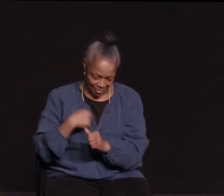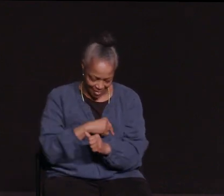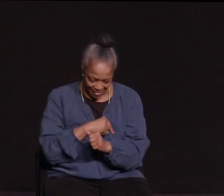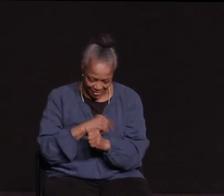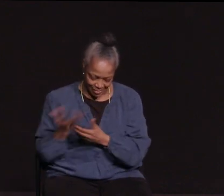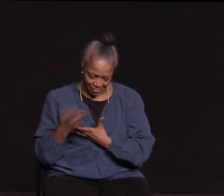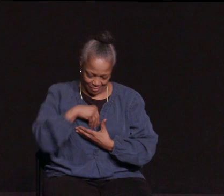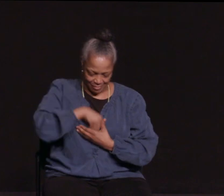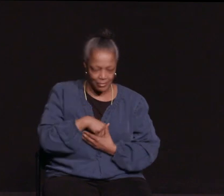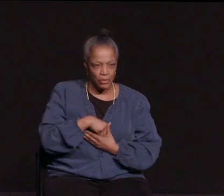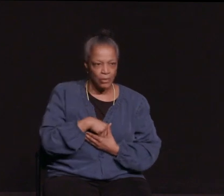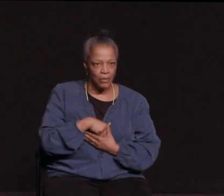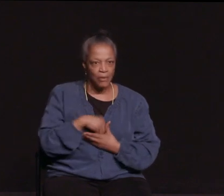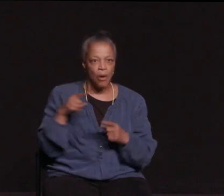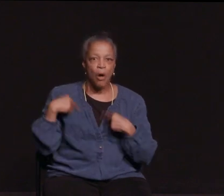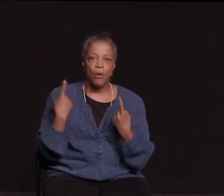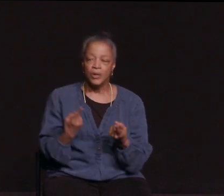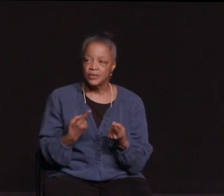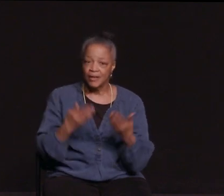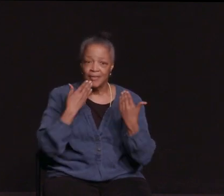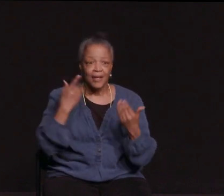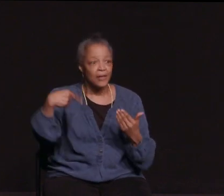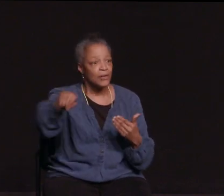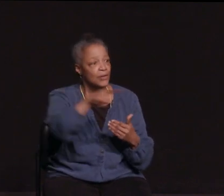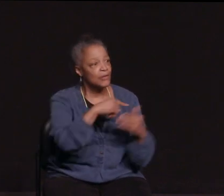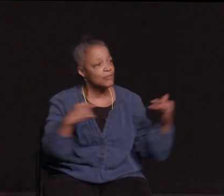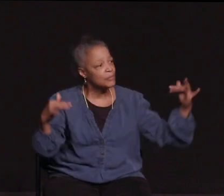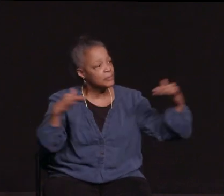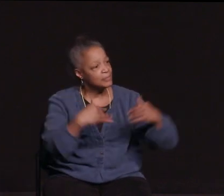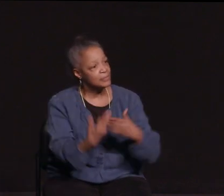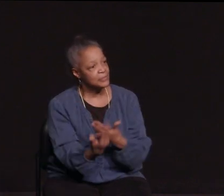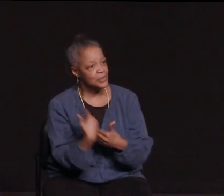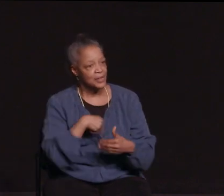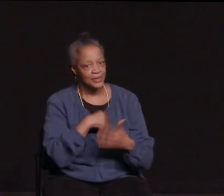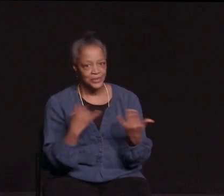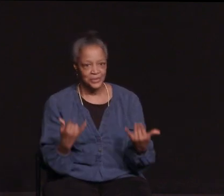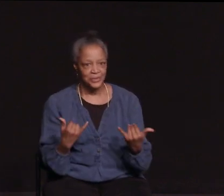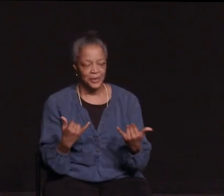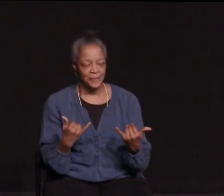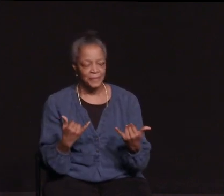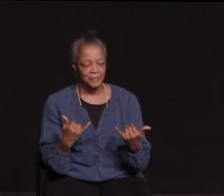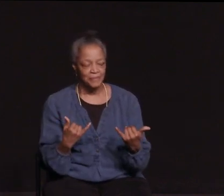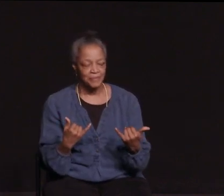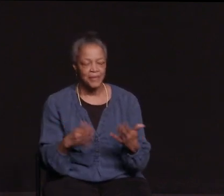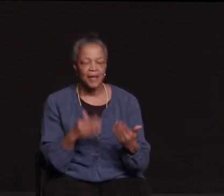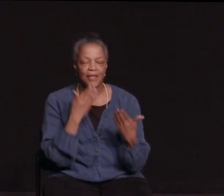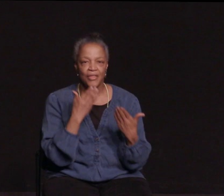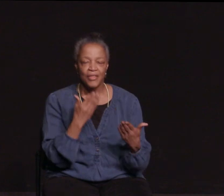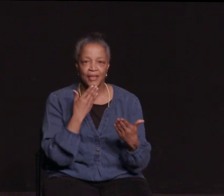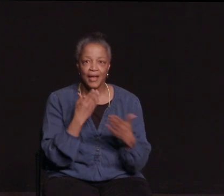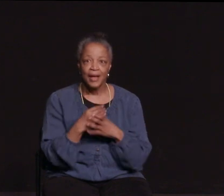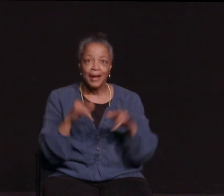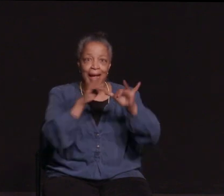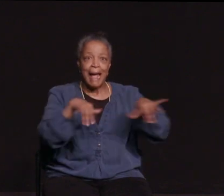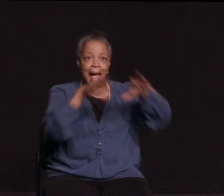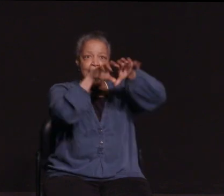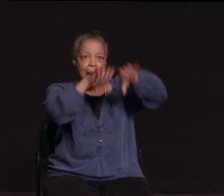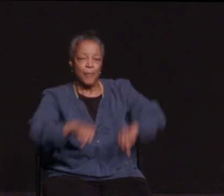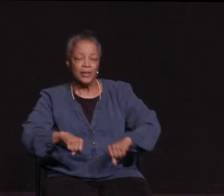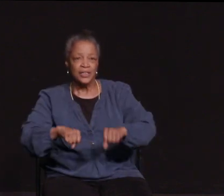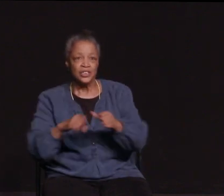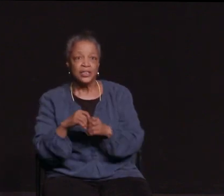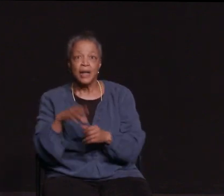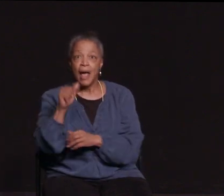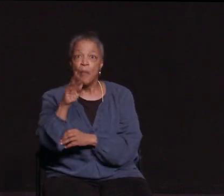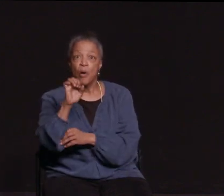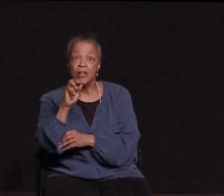always. We thank you for joining us today. And I want to thank Abolition Democracy